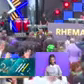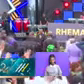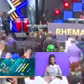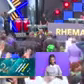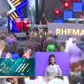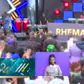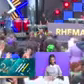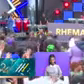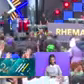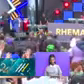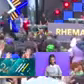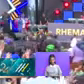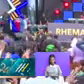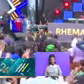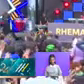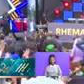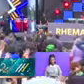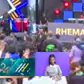healer